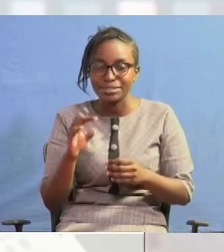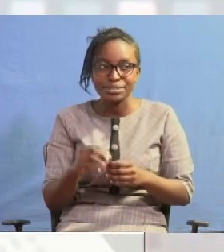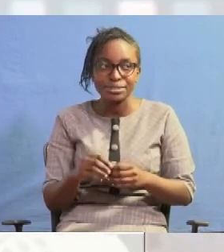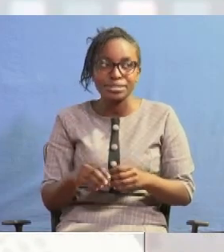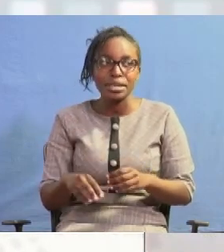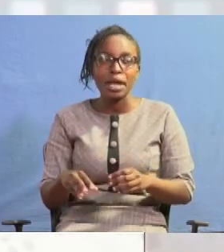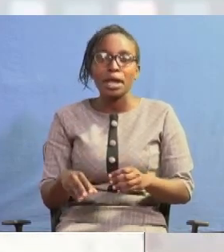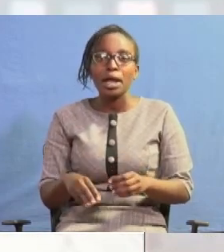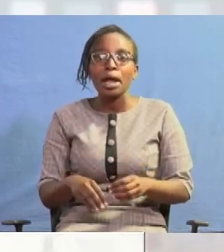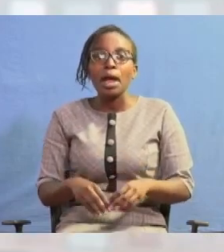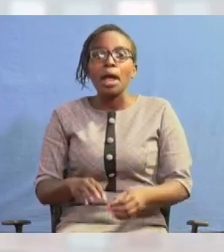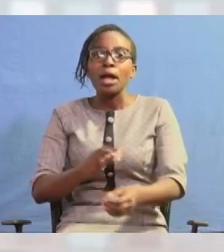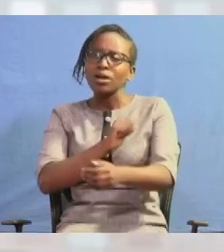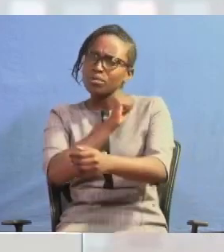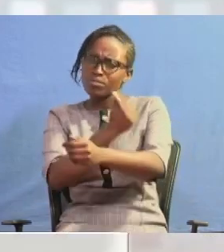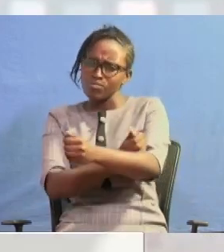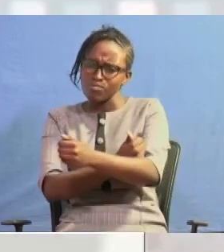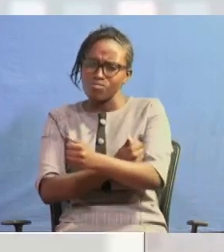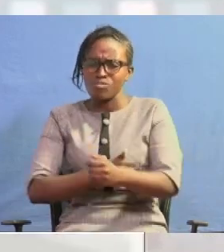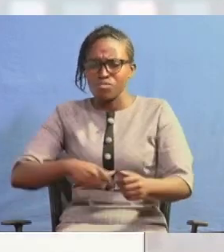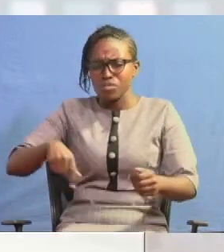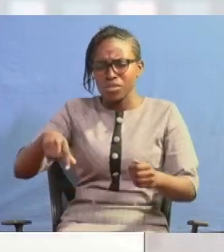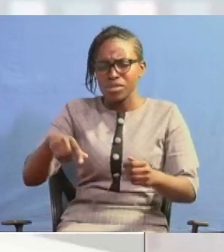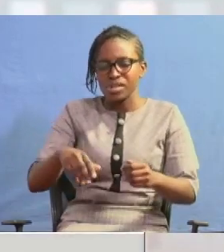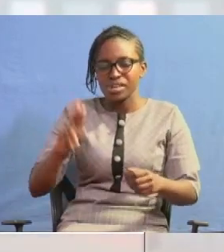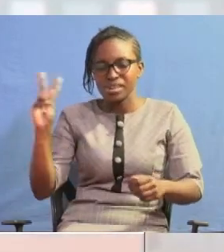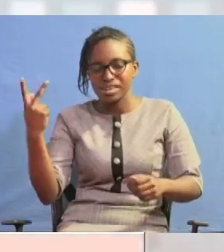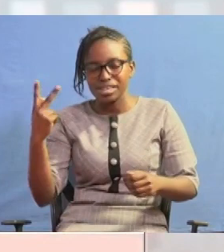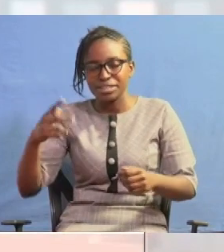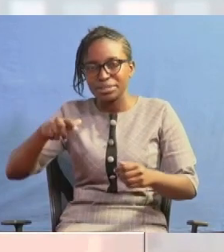As the recruitments by the Kenya Wildlife Service continues,